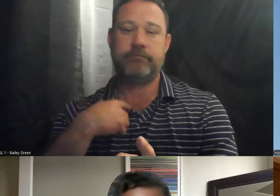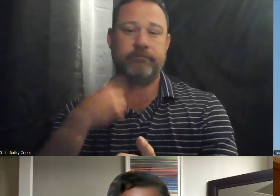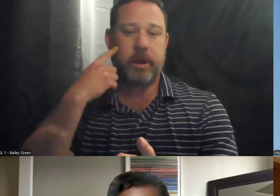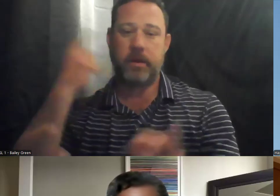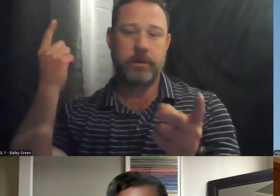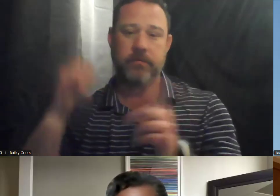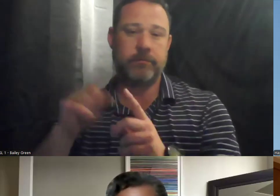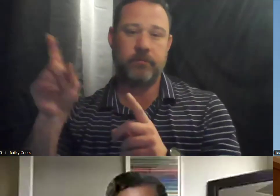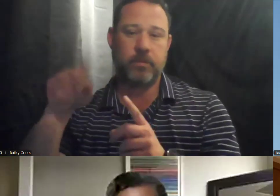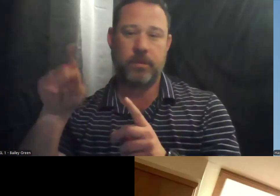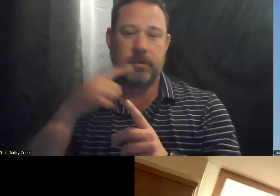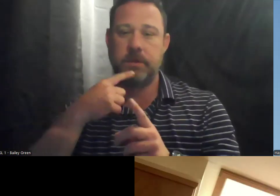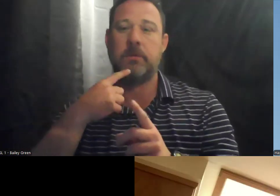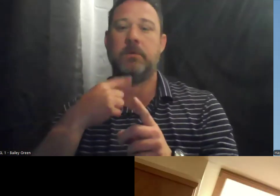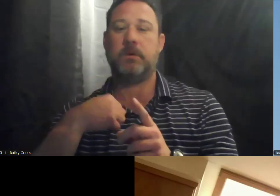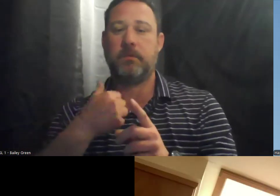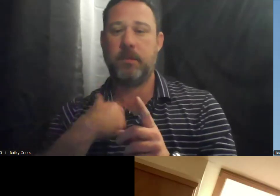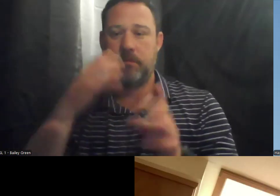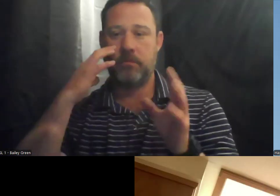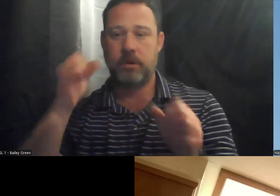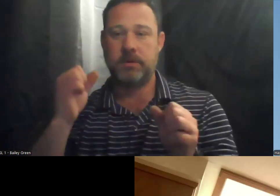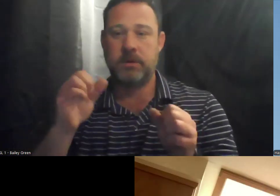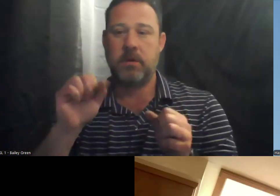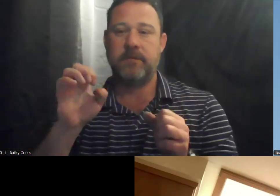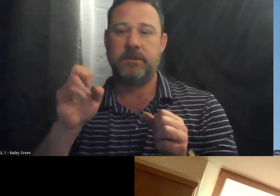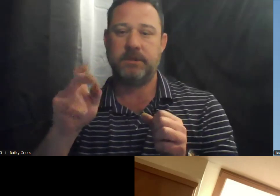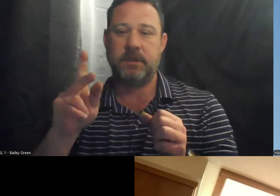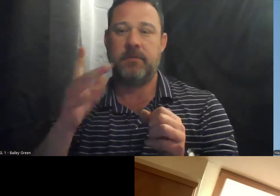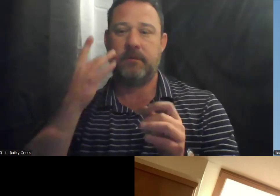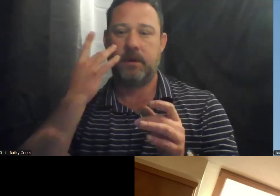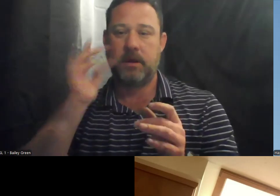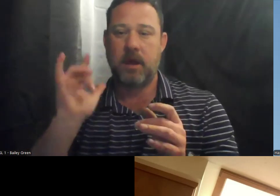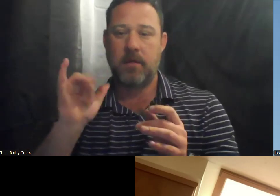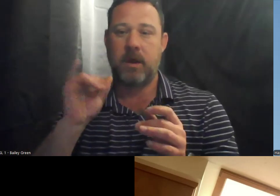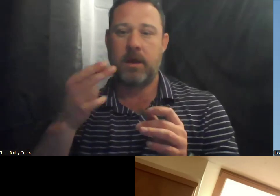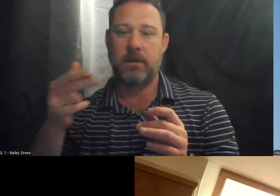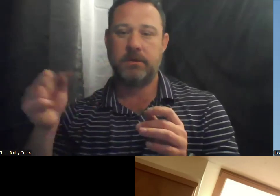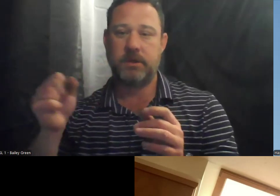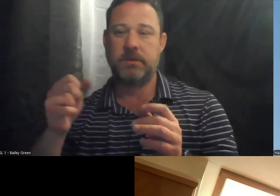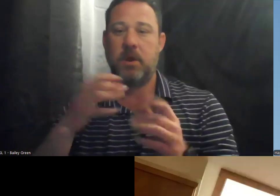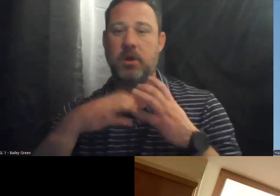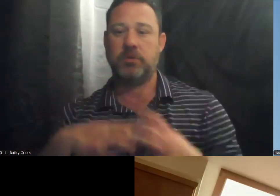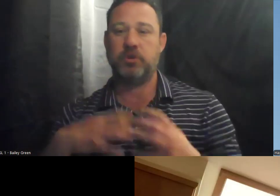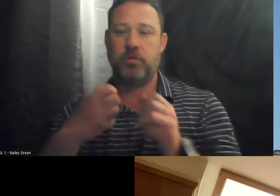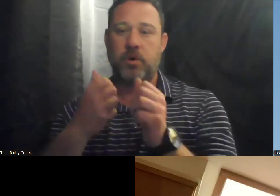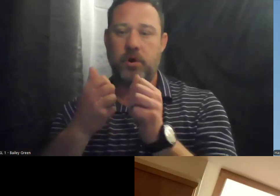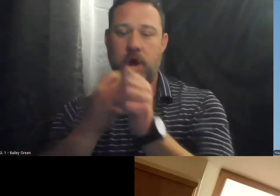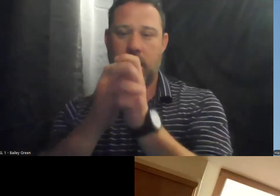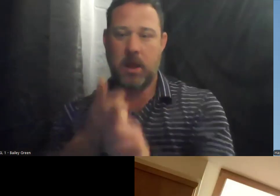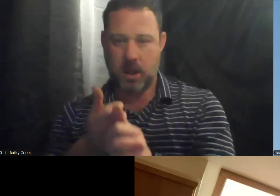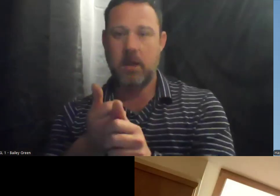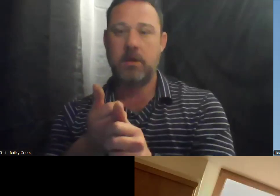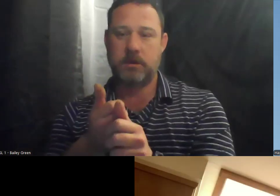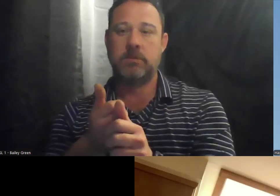is saying. I am the president of SECA, California IHSS Consumer Alliance. I know that